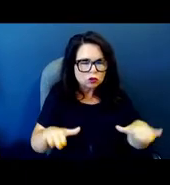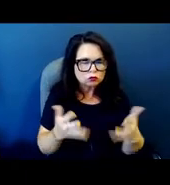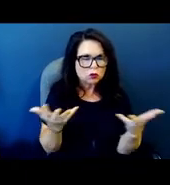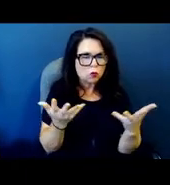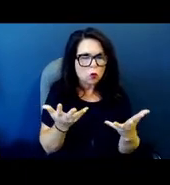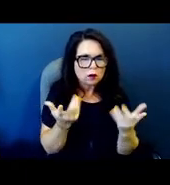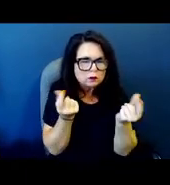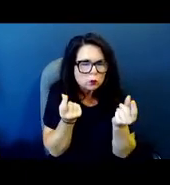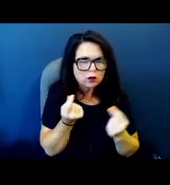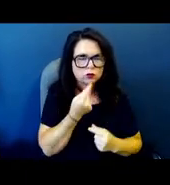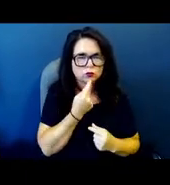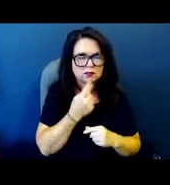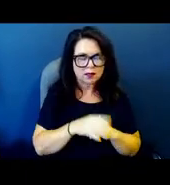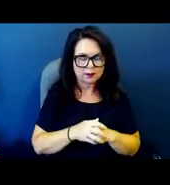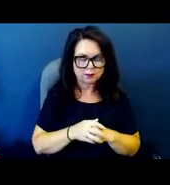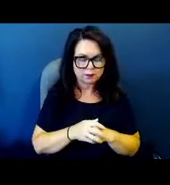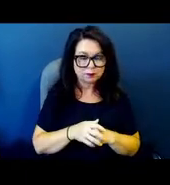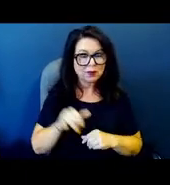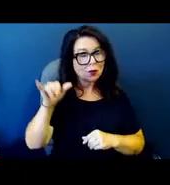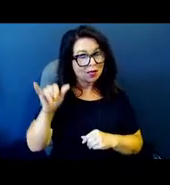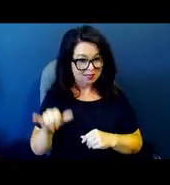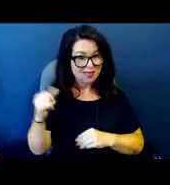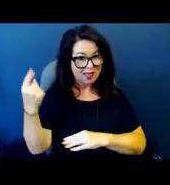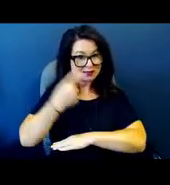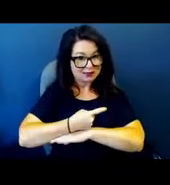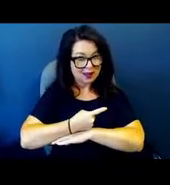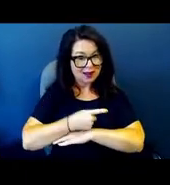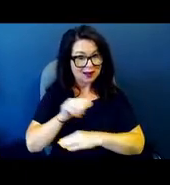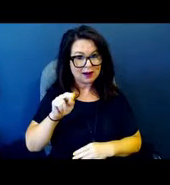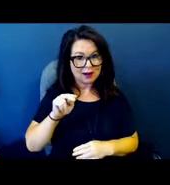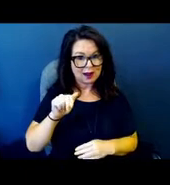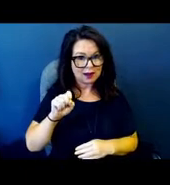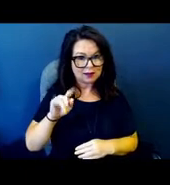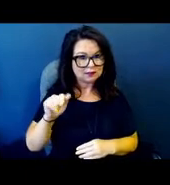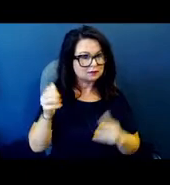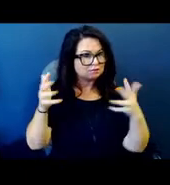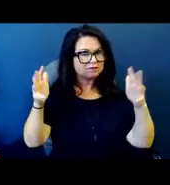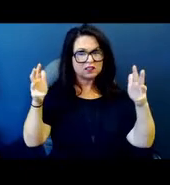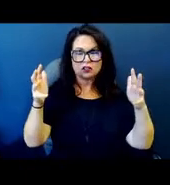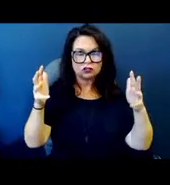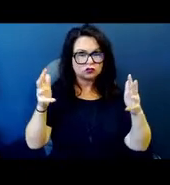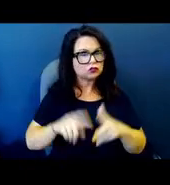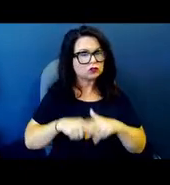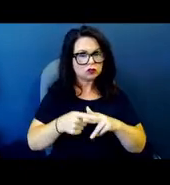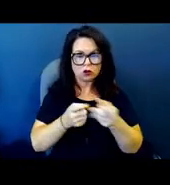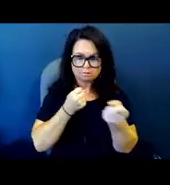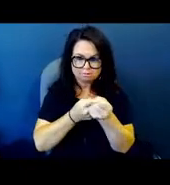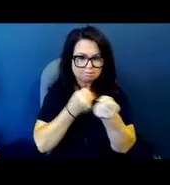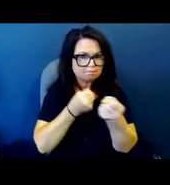that Anastasia found her voice. Now I would like to share the interview that we did